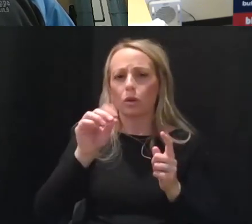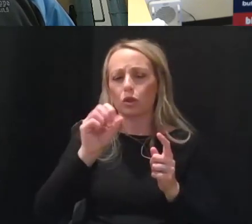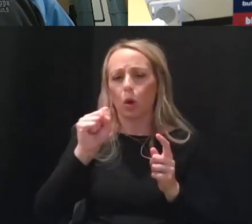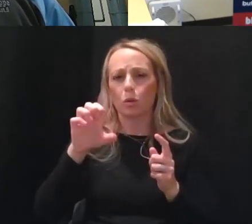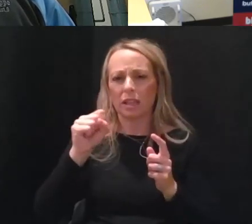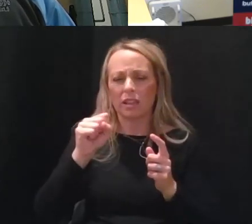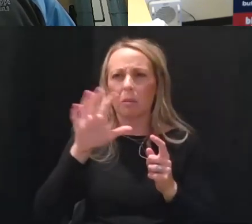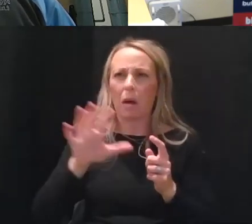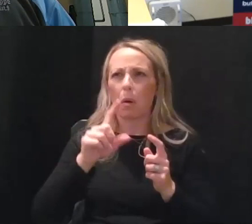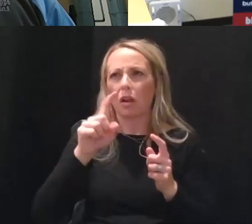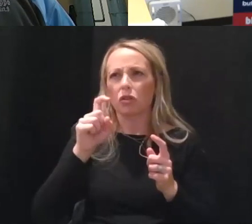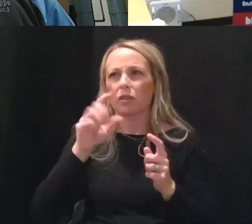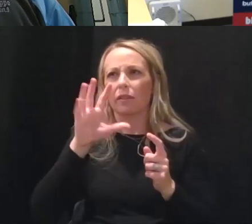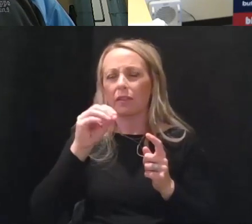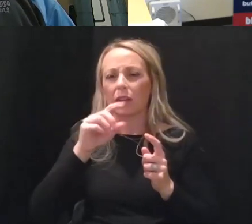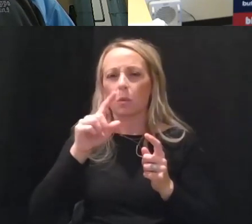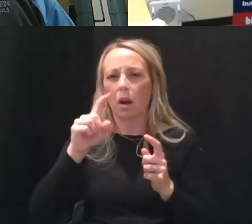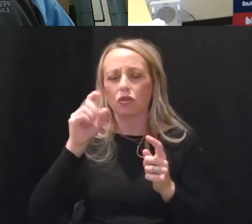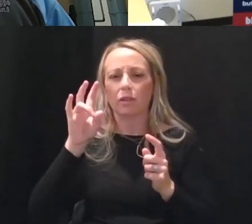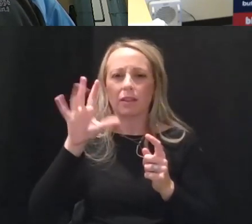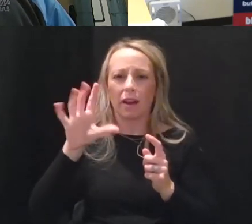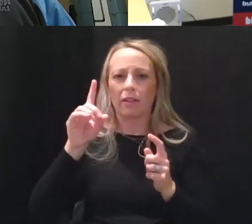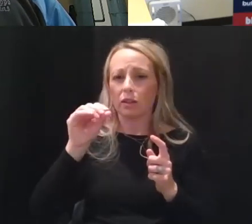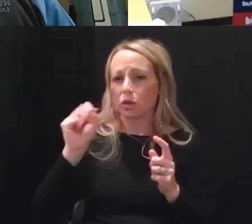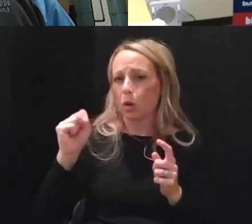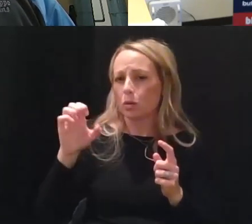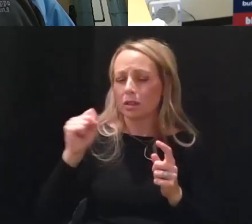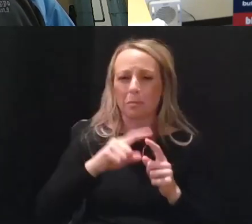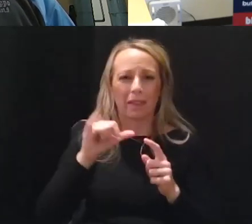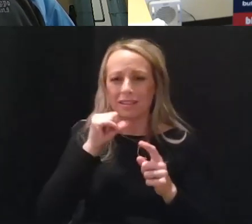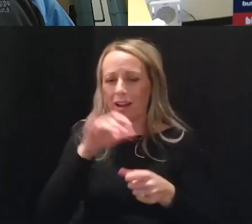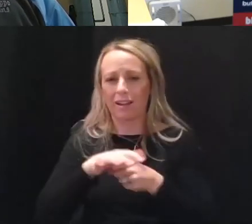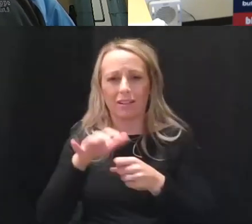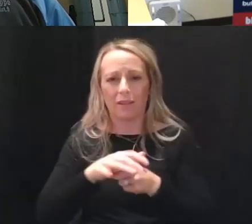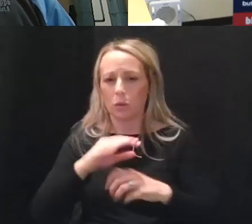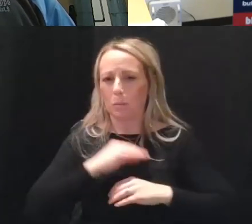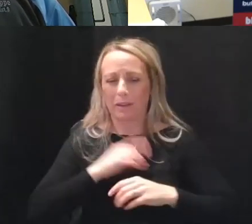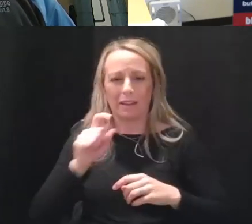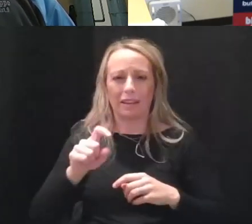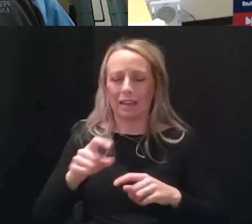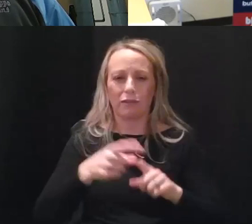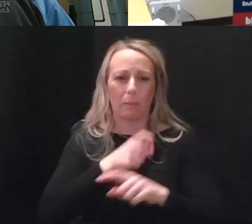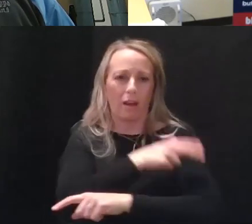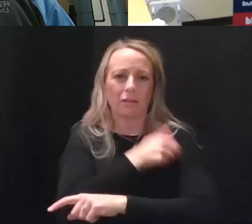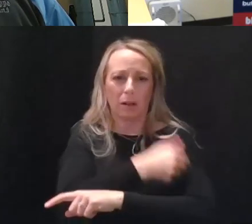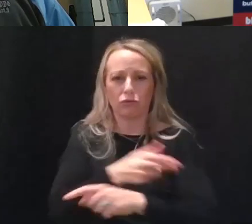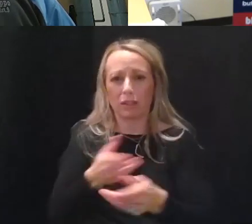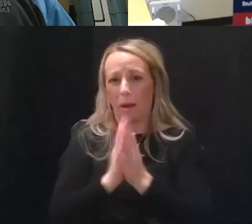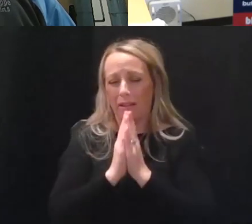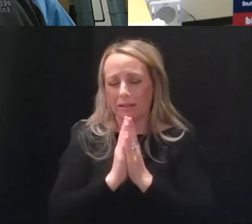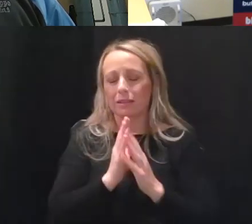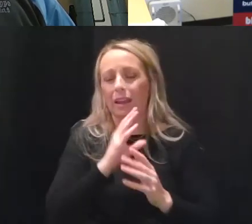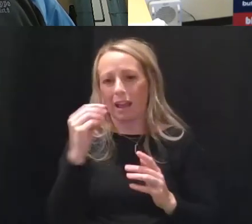150, 175 doses, but that's not enough to meet the need from the hospitals. And we are working